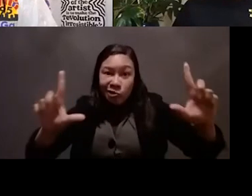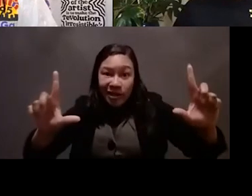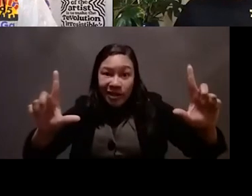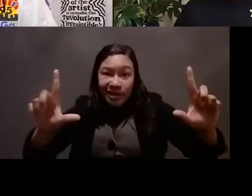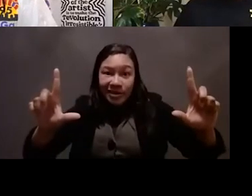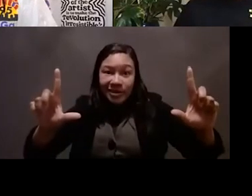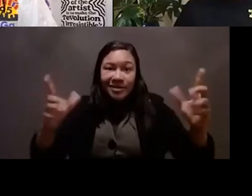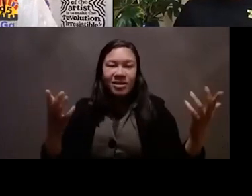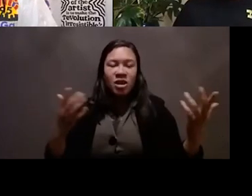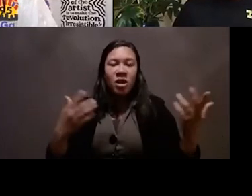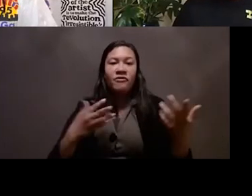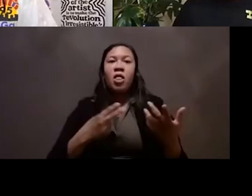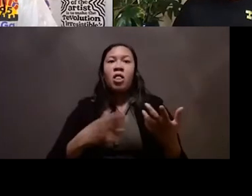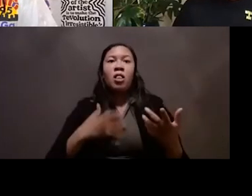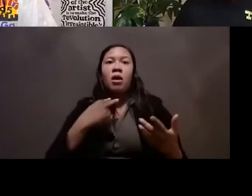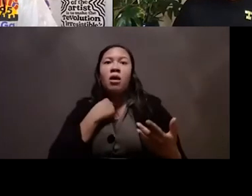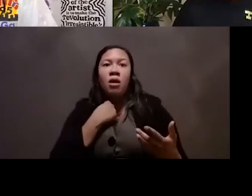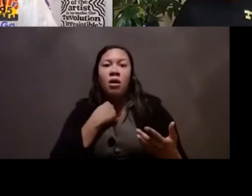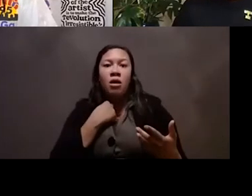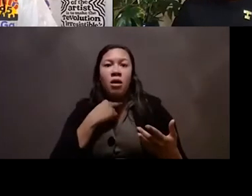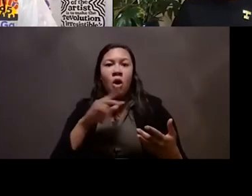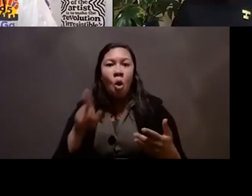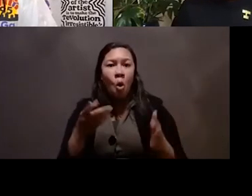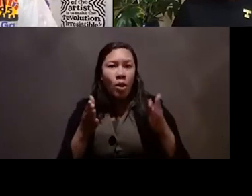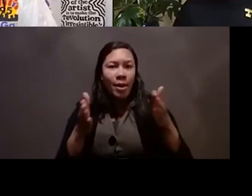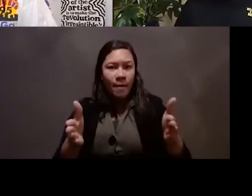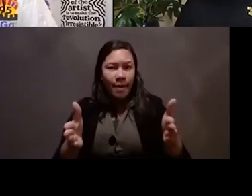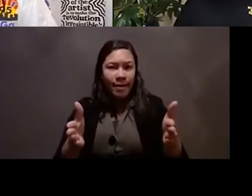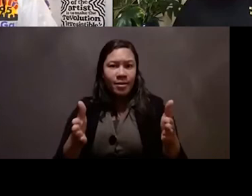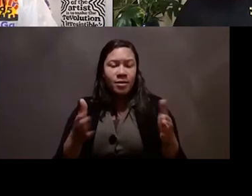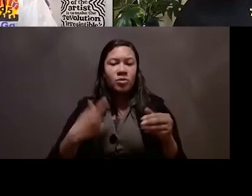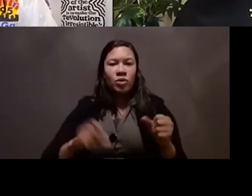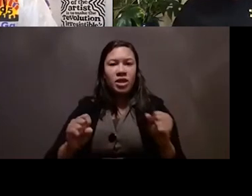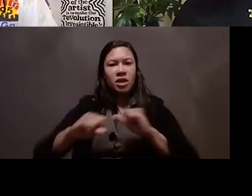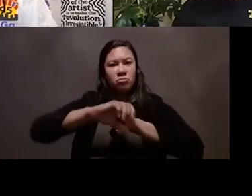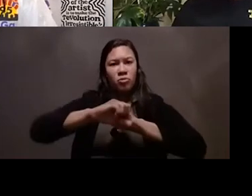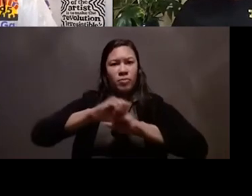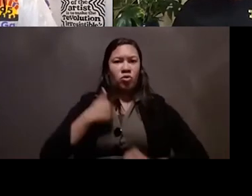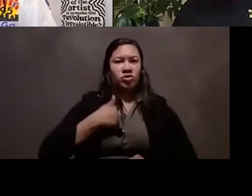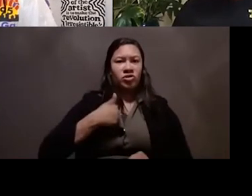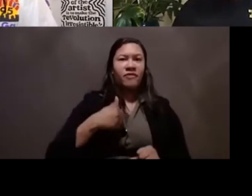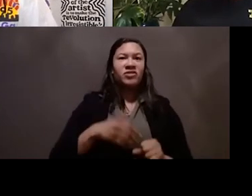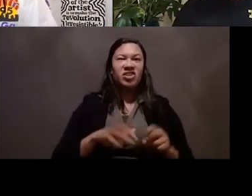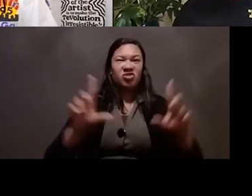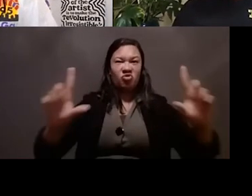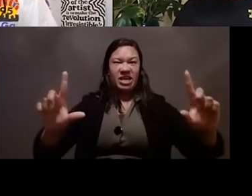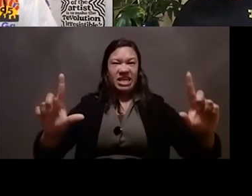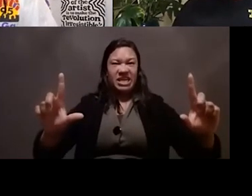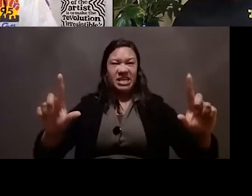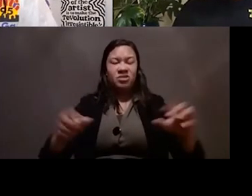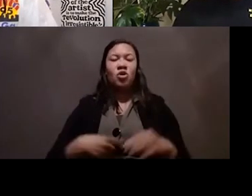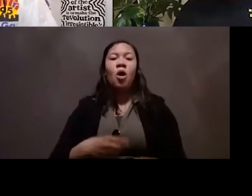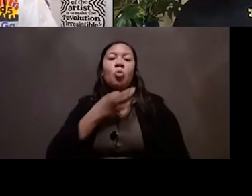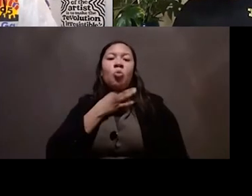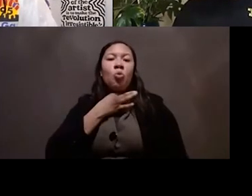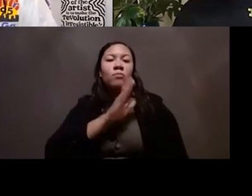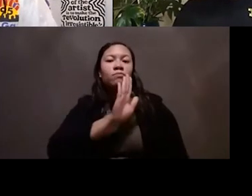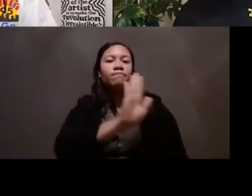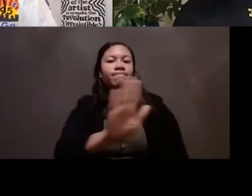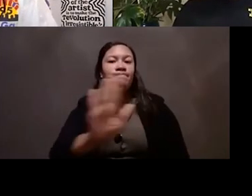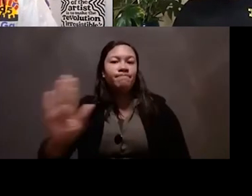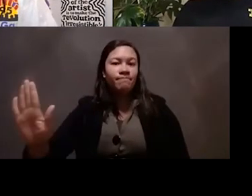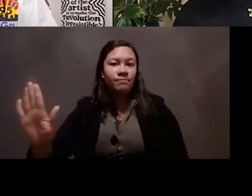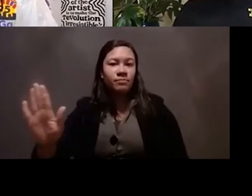feel like our only outlet in so many ways for promotion. And I think something I'm really curious to hear about from everybody,